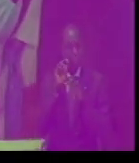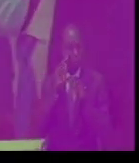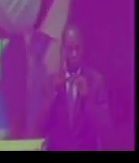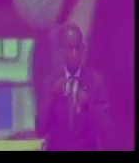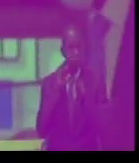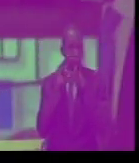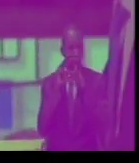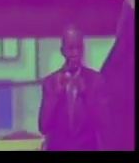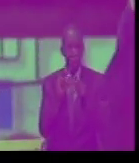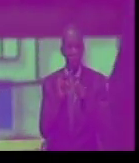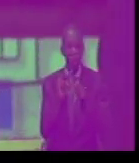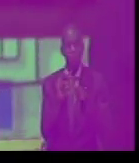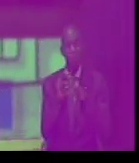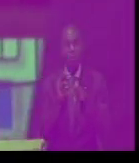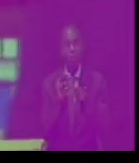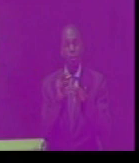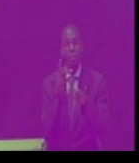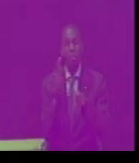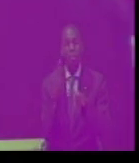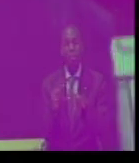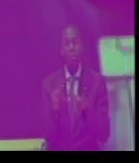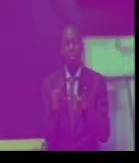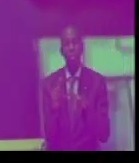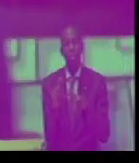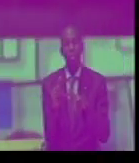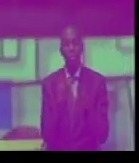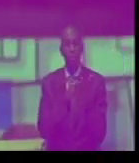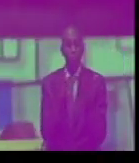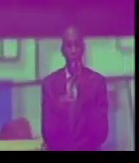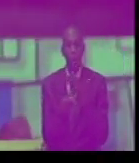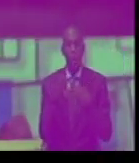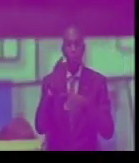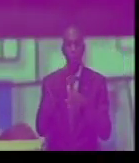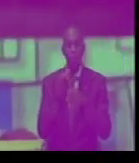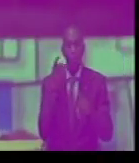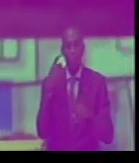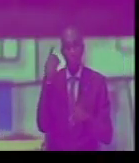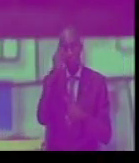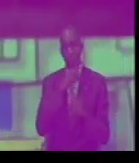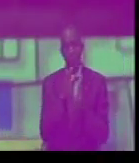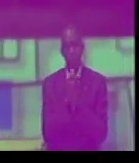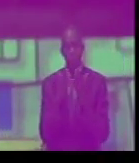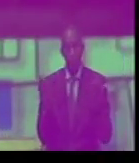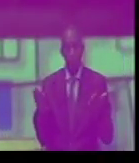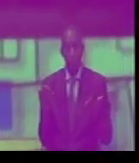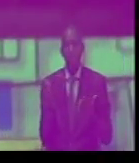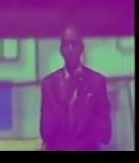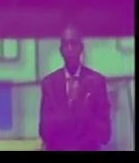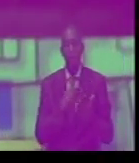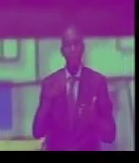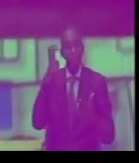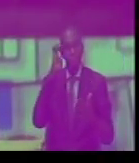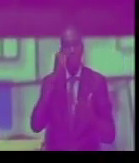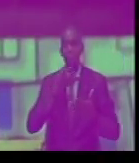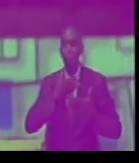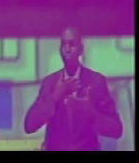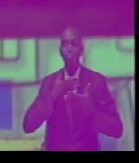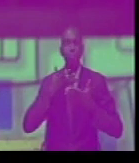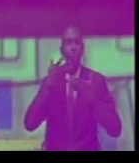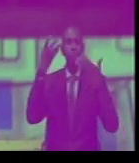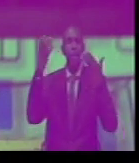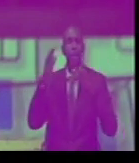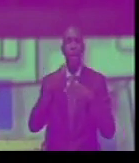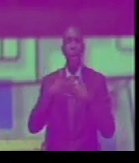from New Zealand. He watched the broadcast from New Zealand on Facebook, and he said,